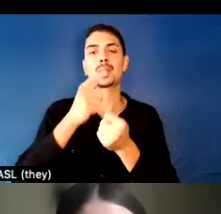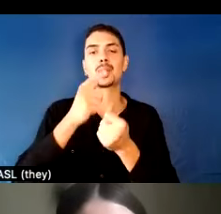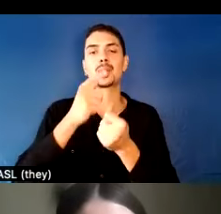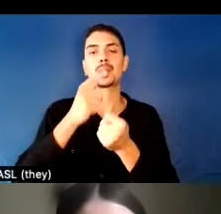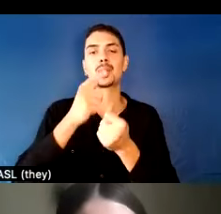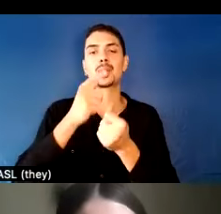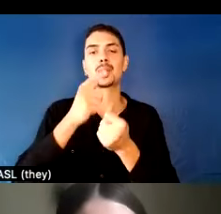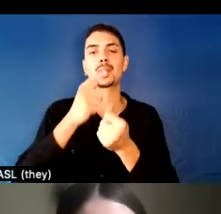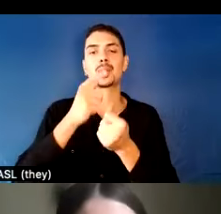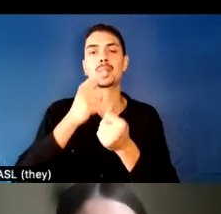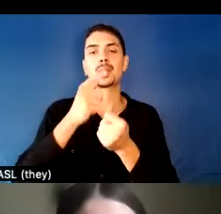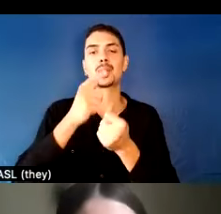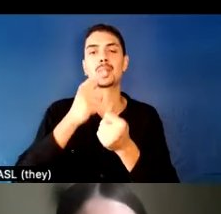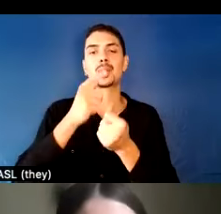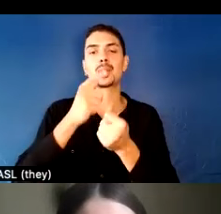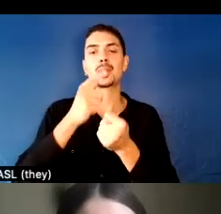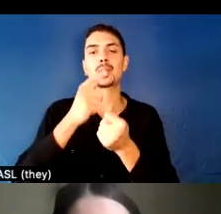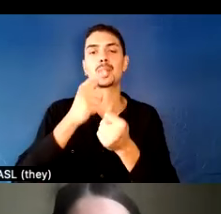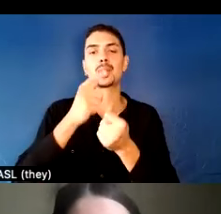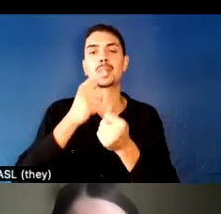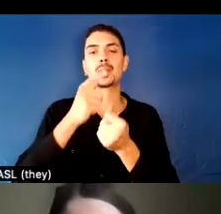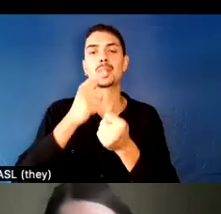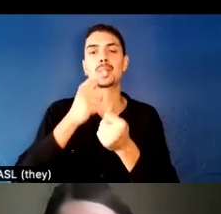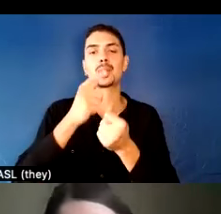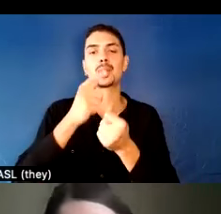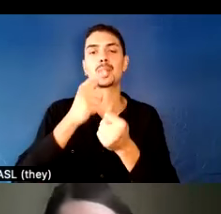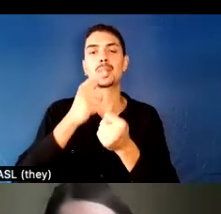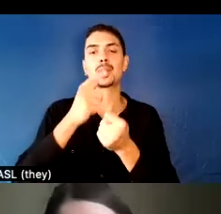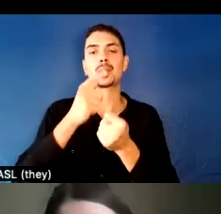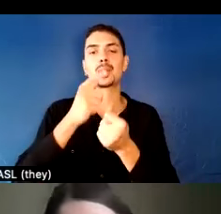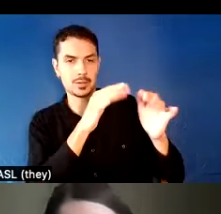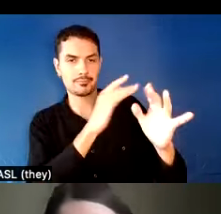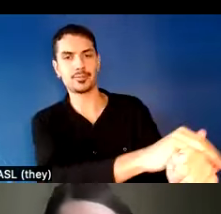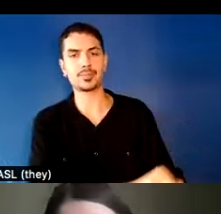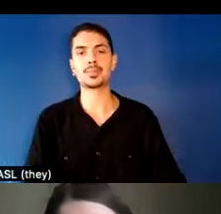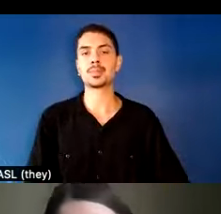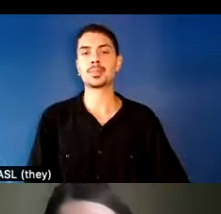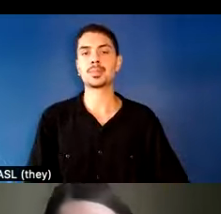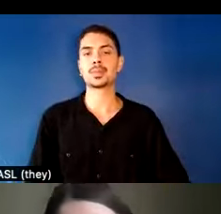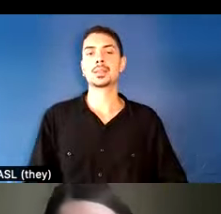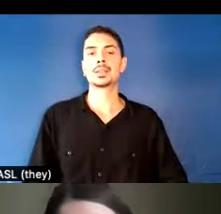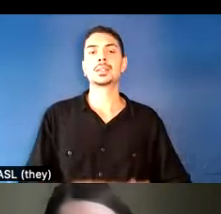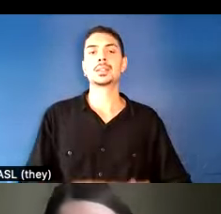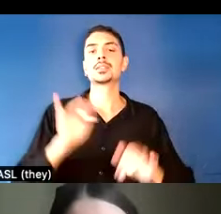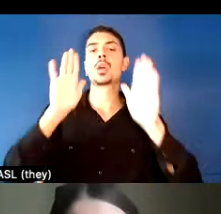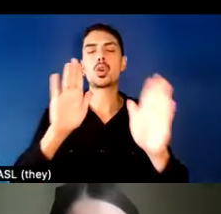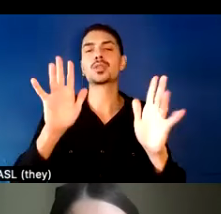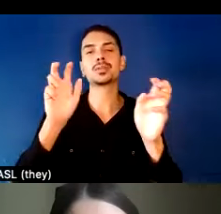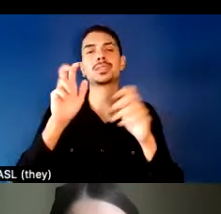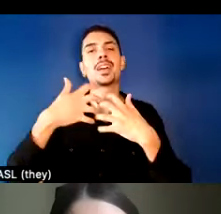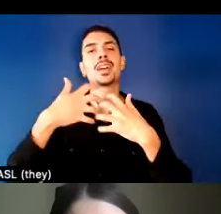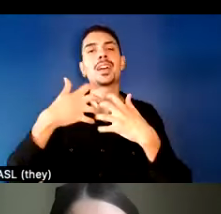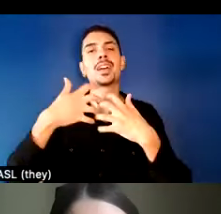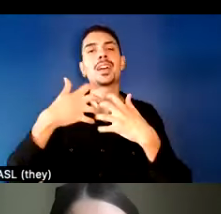with these, they're really vehicles for building relationships, for co-learning, because the best way to learn is really to be having